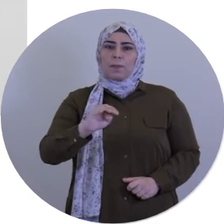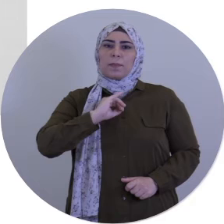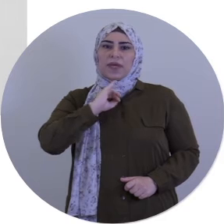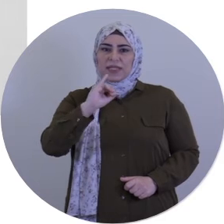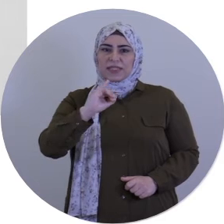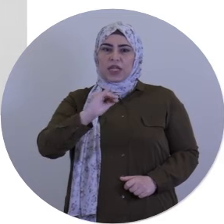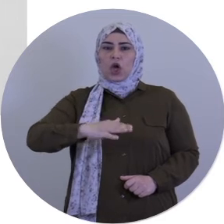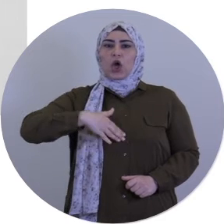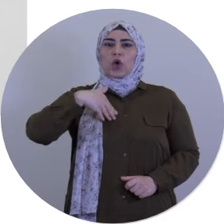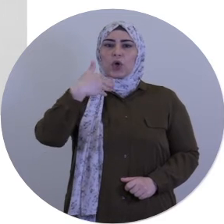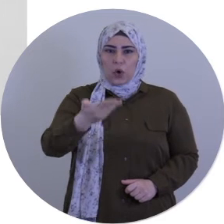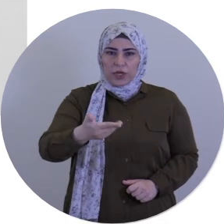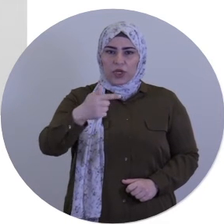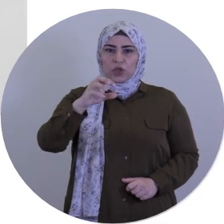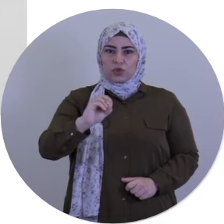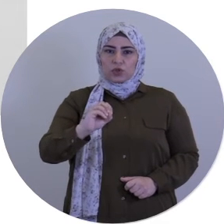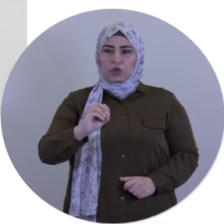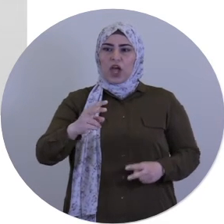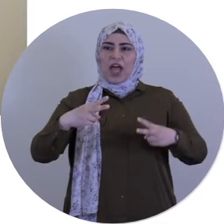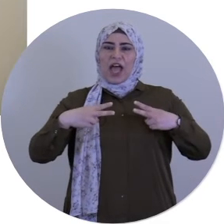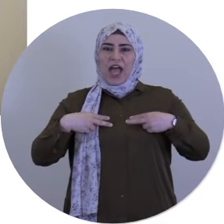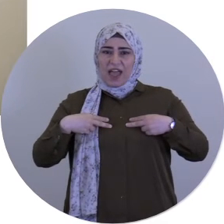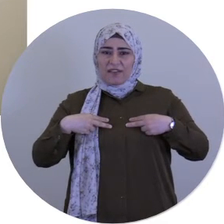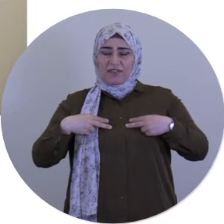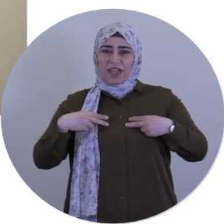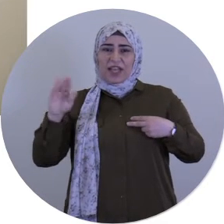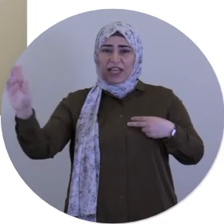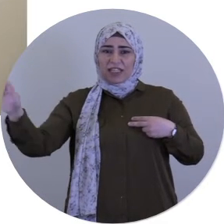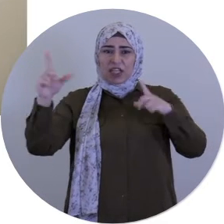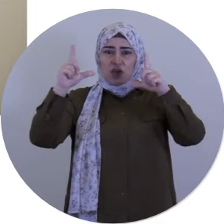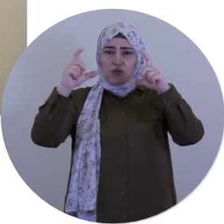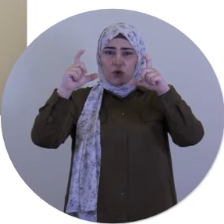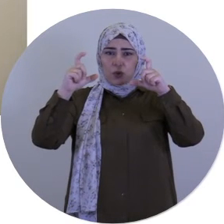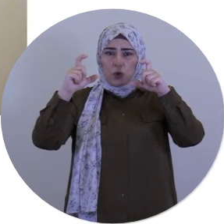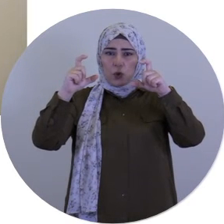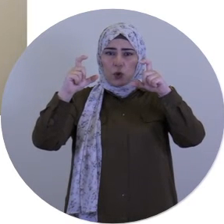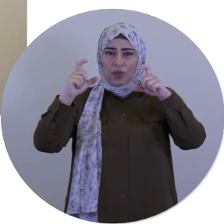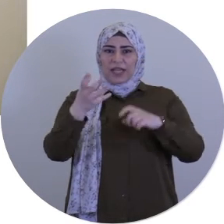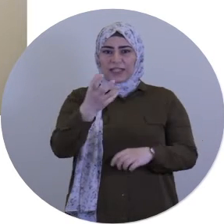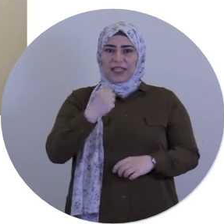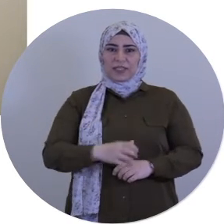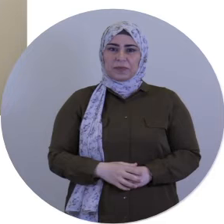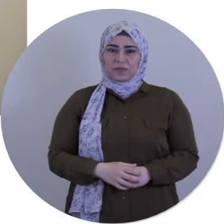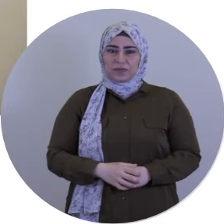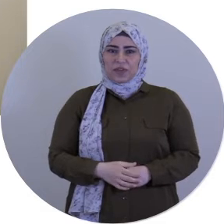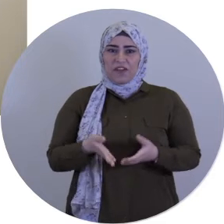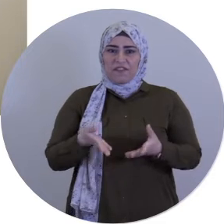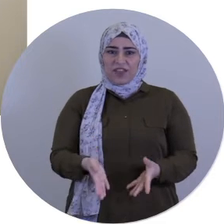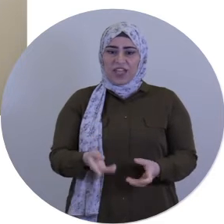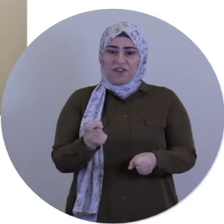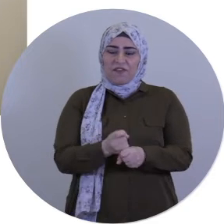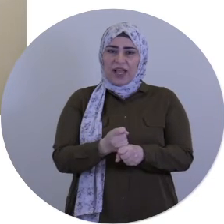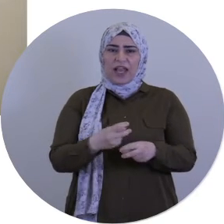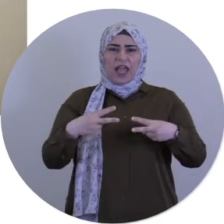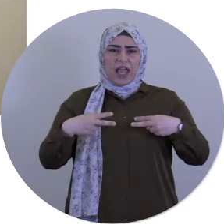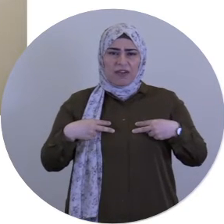taken. This is the causative form. Now you may be wondering, why are some sentences with have? Why are some